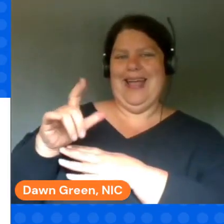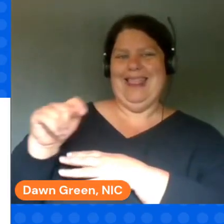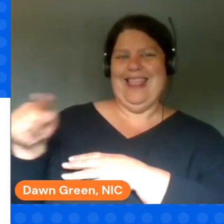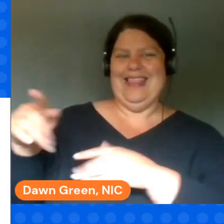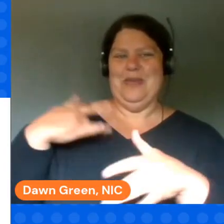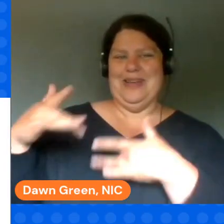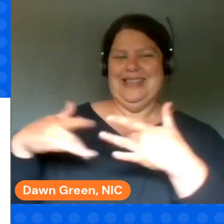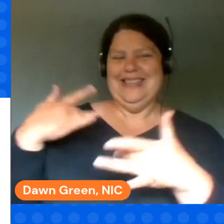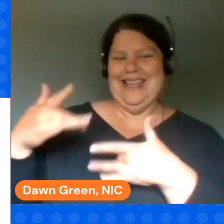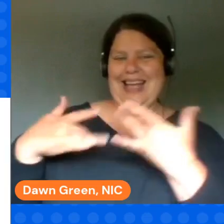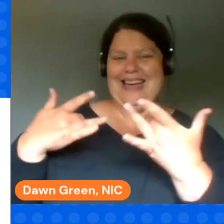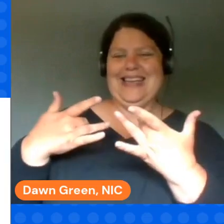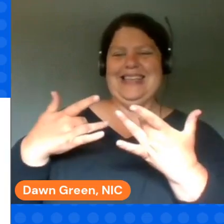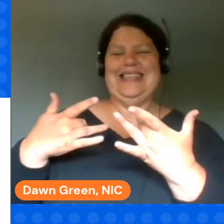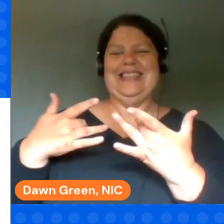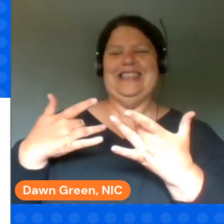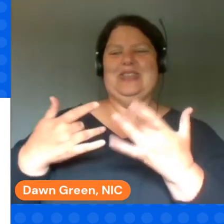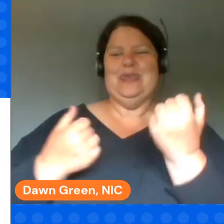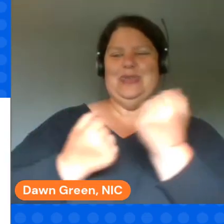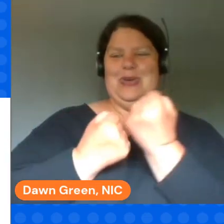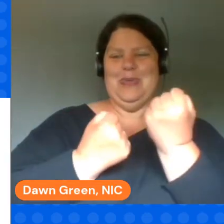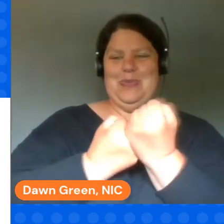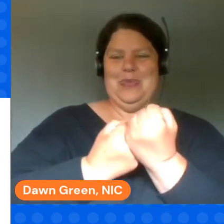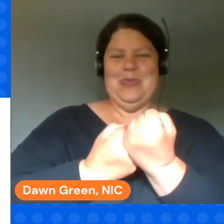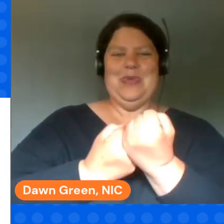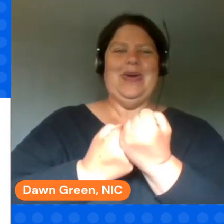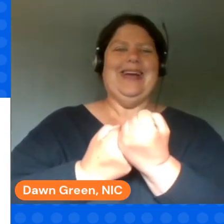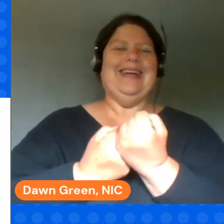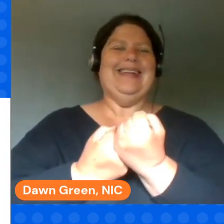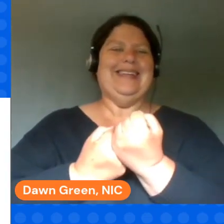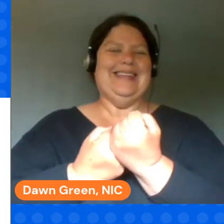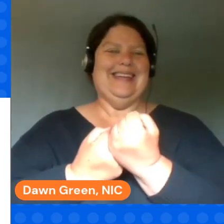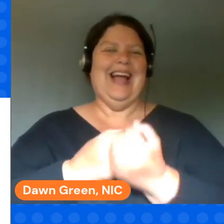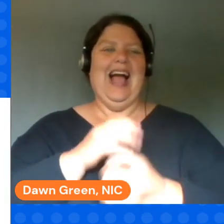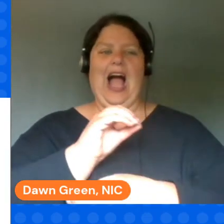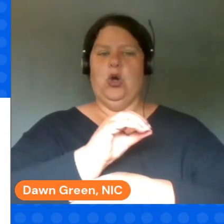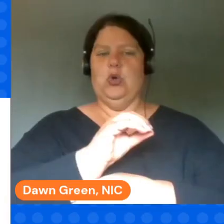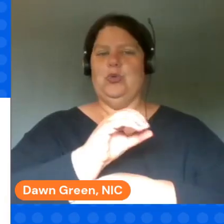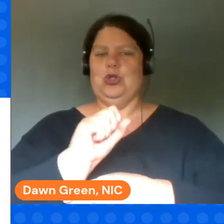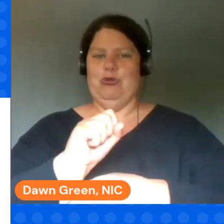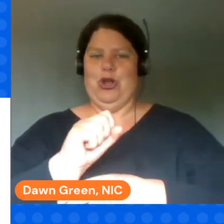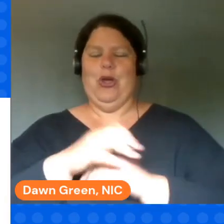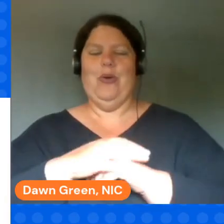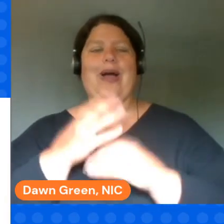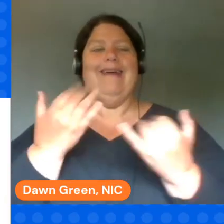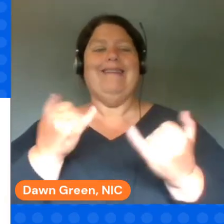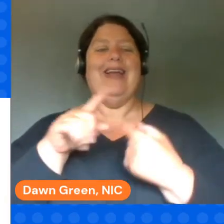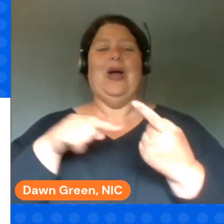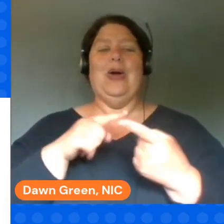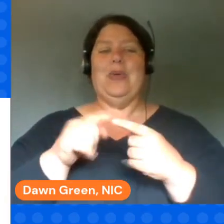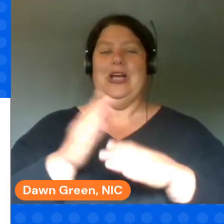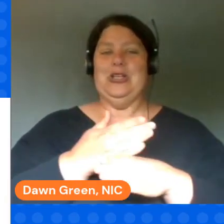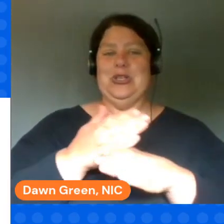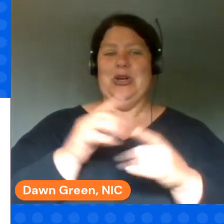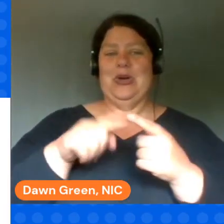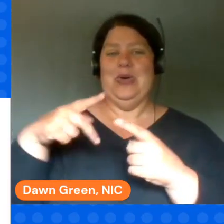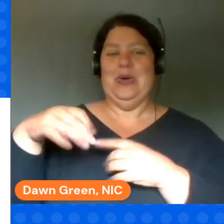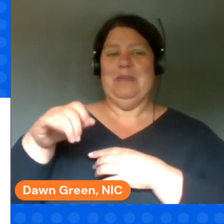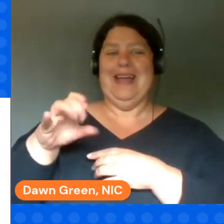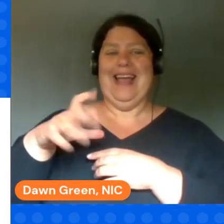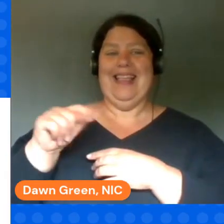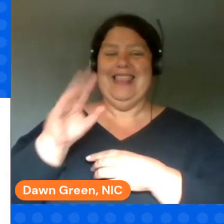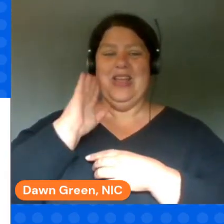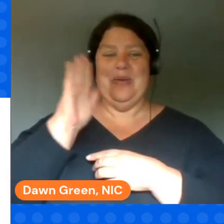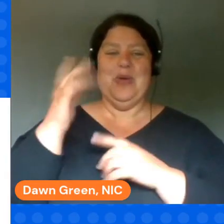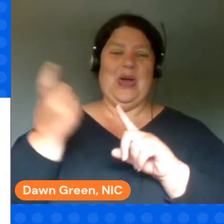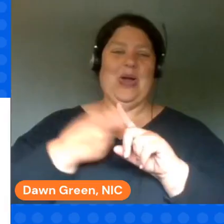excited to extend support to OctoStudio project files. So now when you share a project to Padlet, it will automatically display